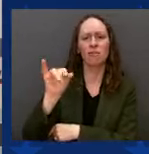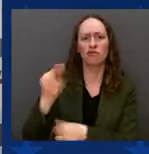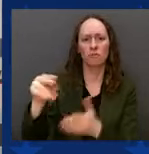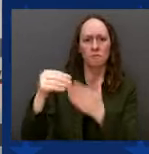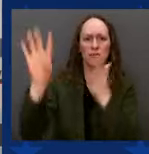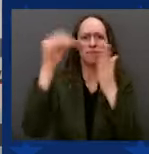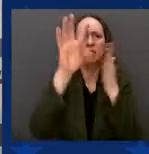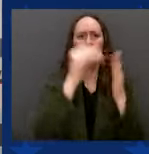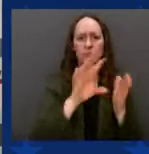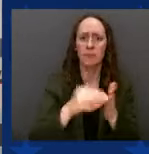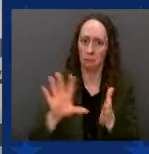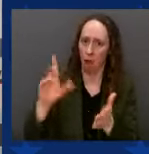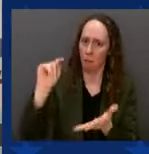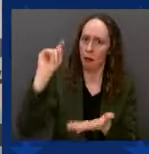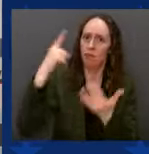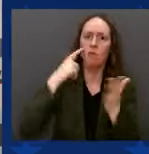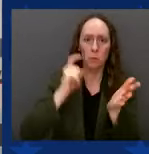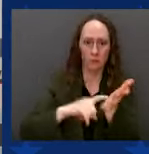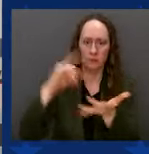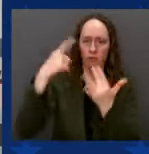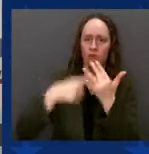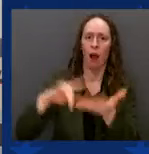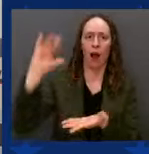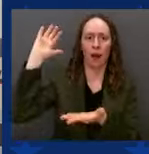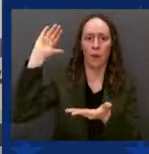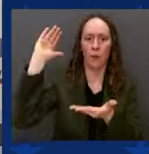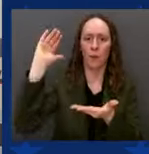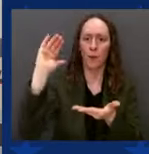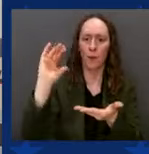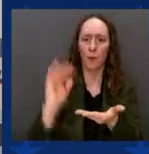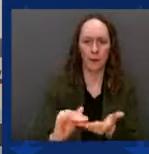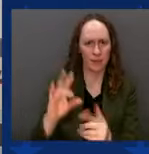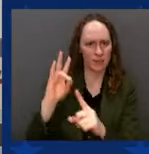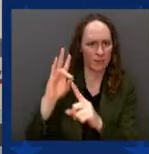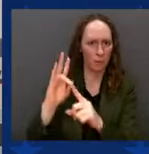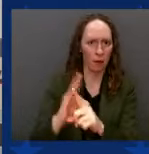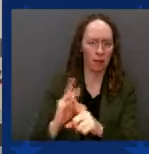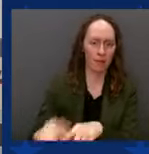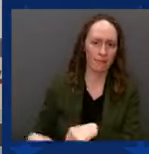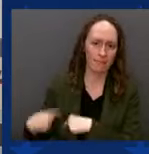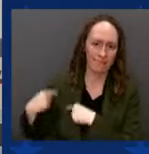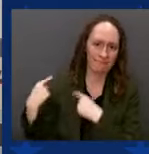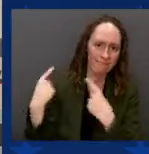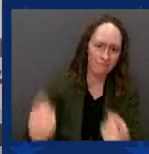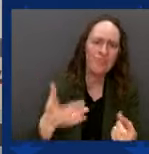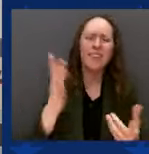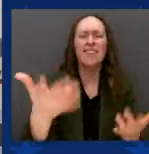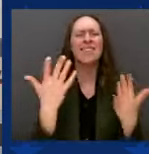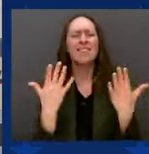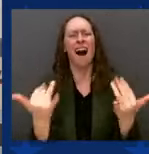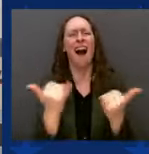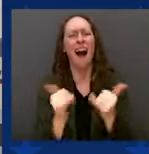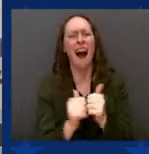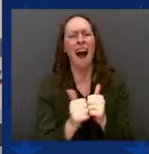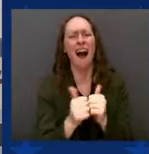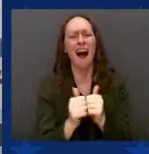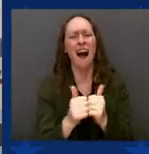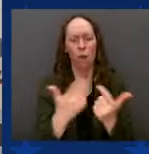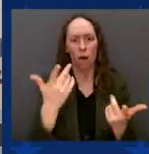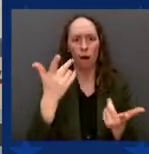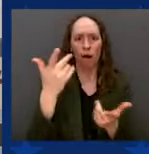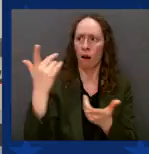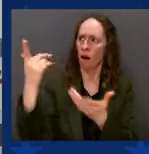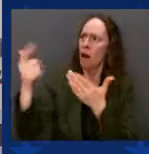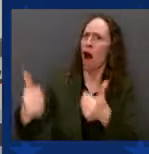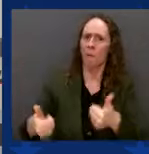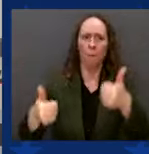is inflation in your budget. I just met, I won't embarrass them by pointing out, I don't have permission, but I just met a woman who has